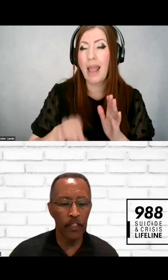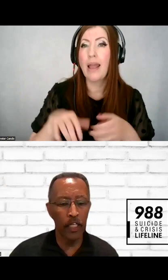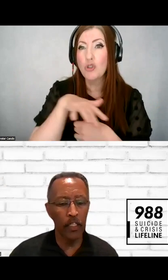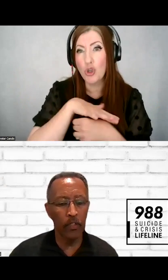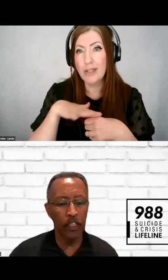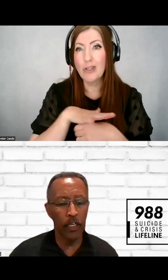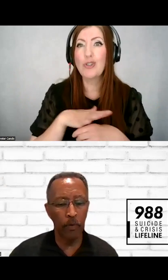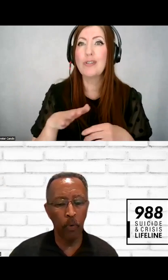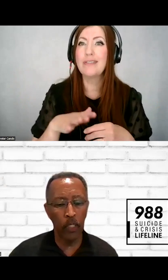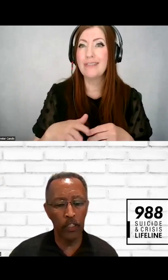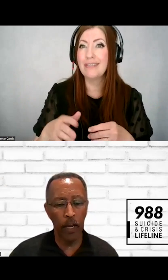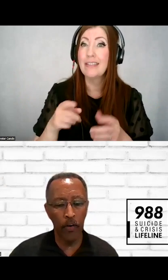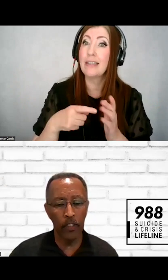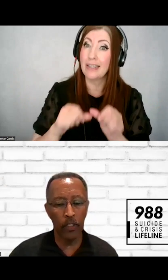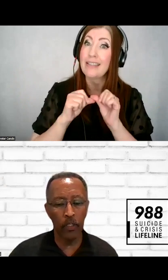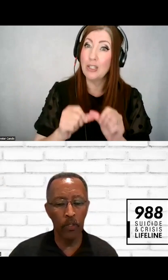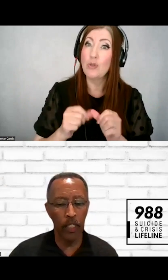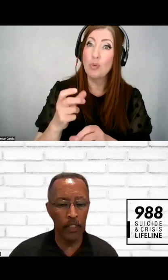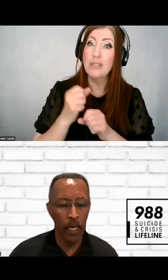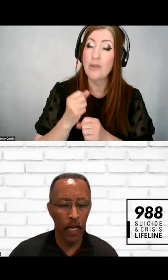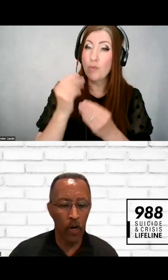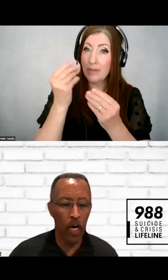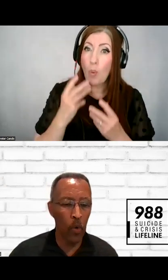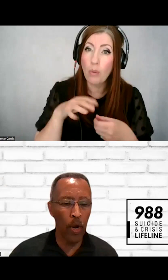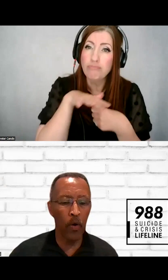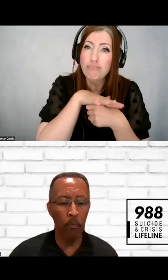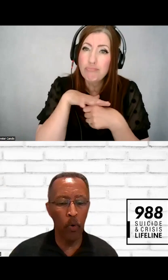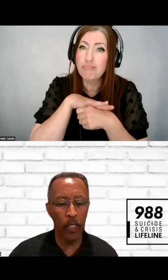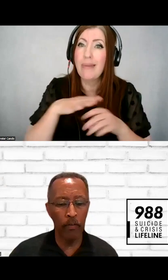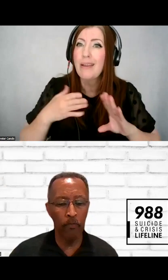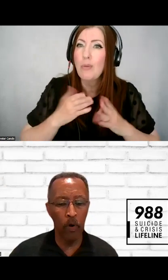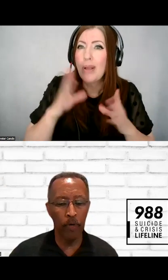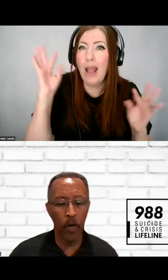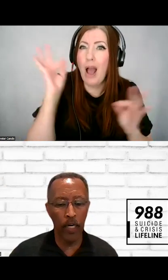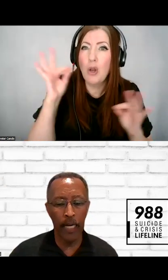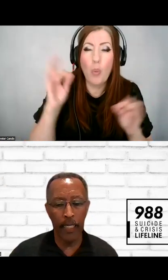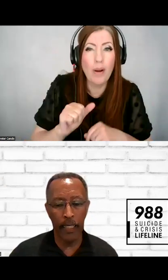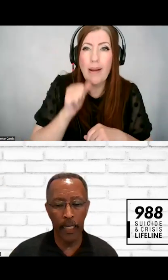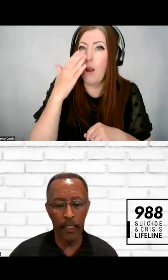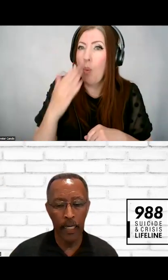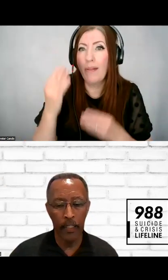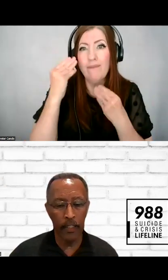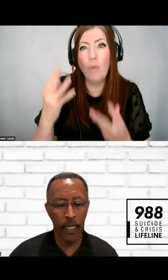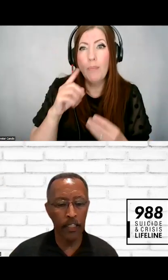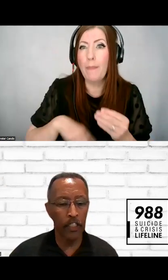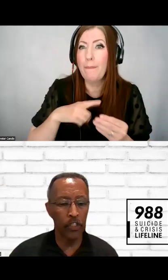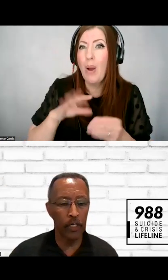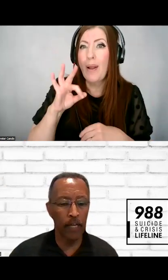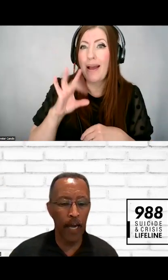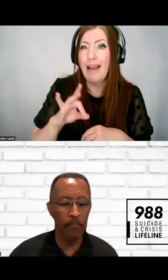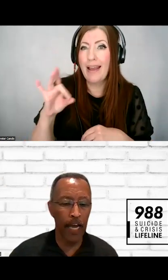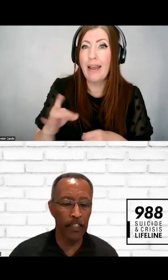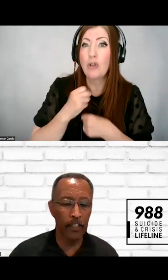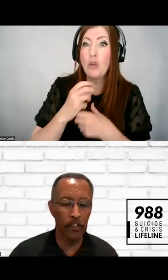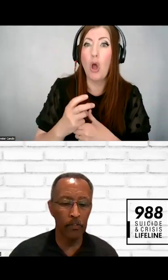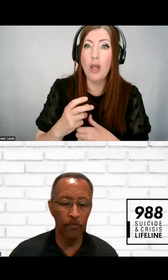we continue to receive reports of areas or communities that are unaware or poorly informed regarding 988. This has led to issues of